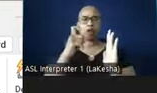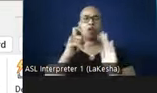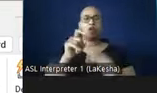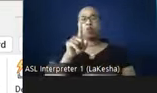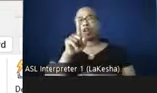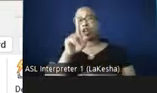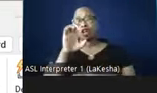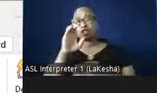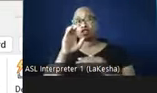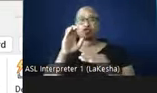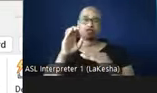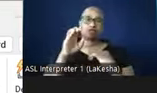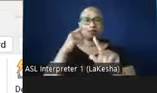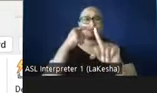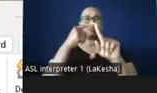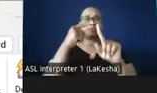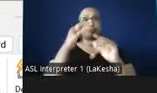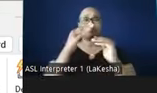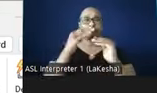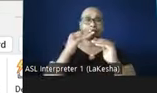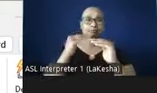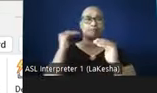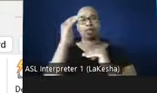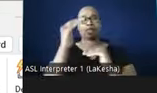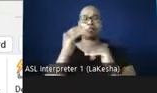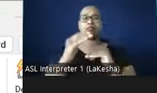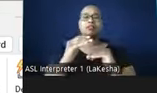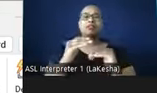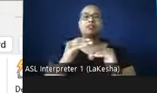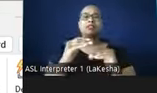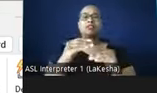of you in NCPE's program,